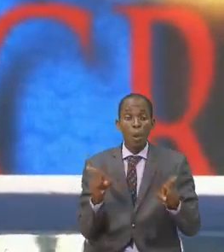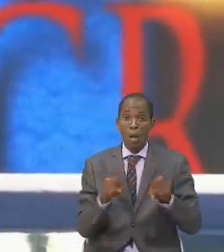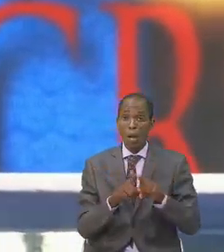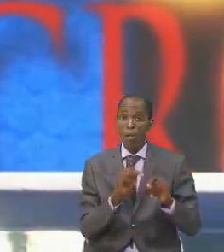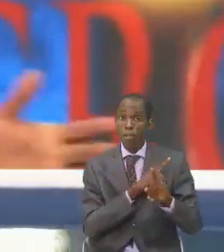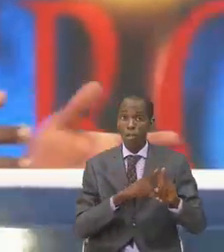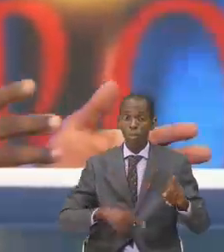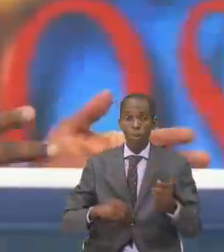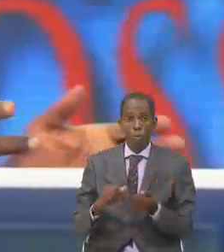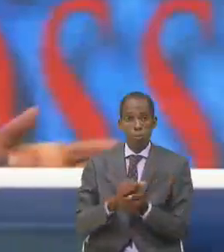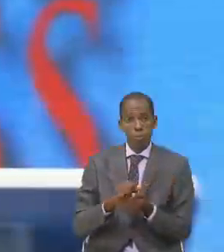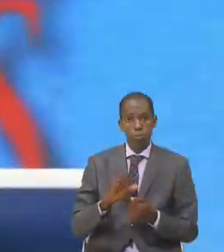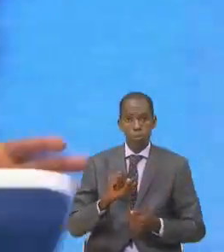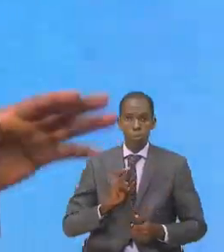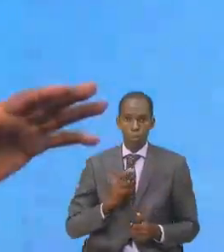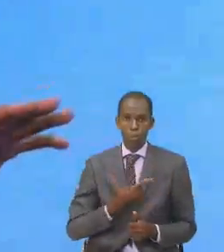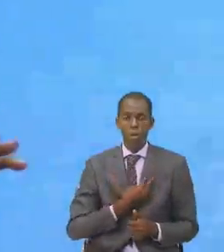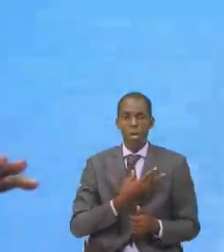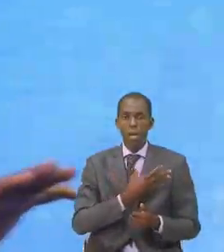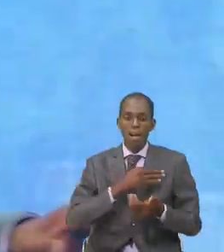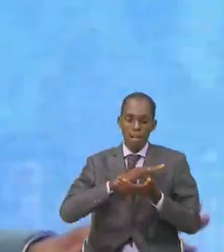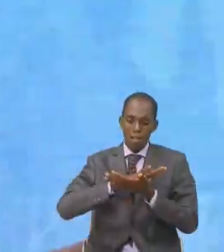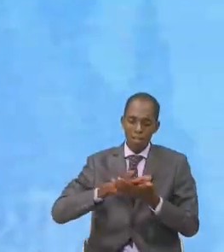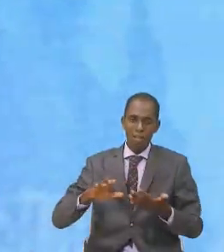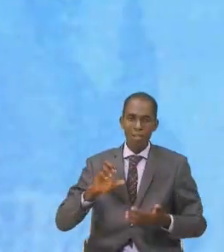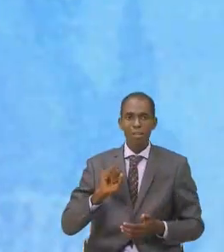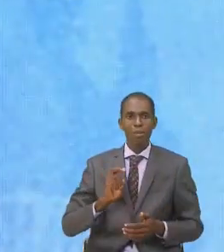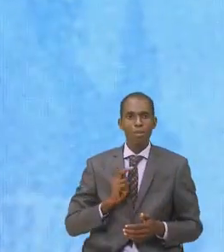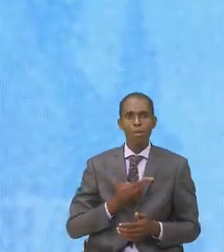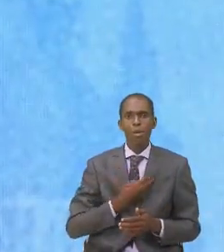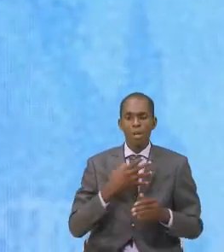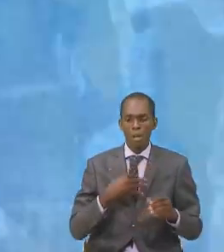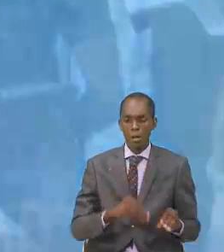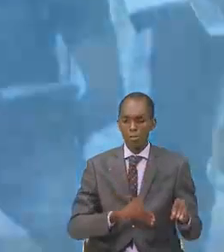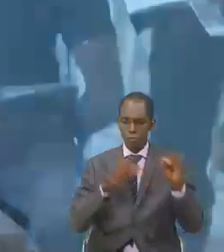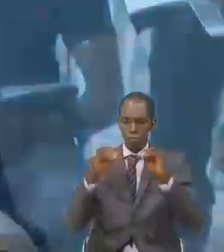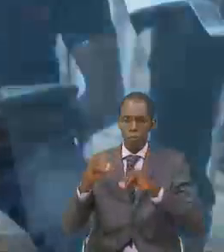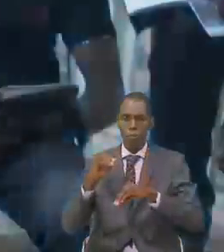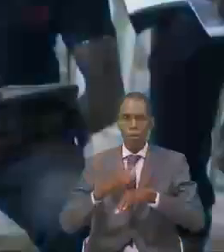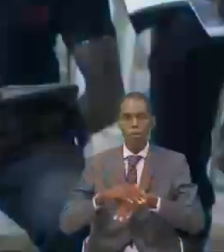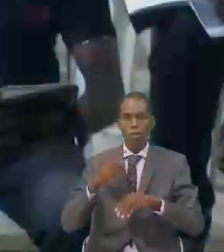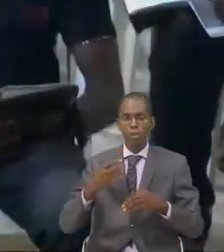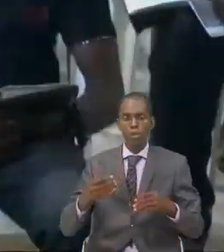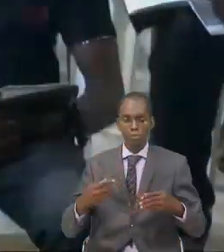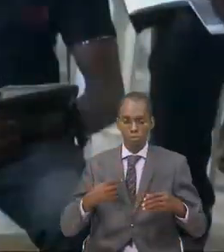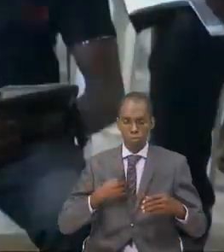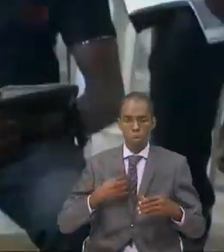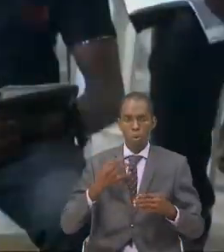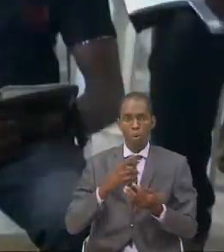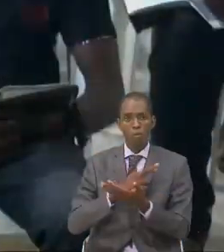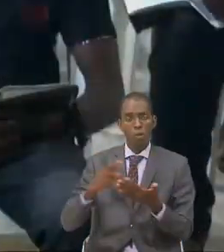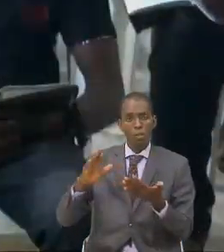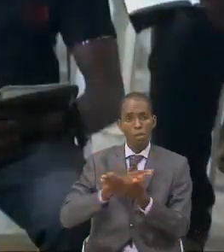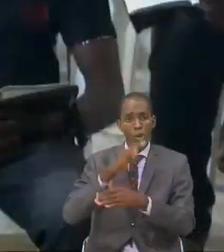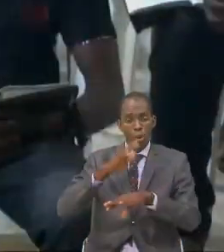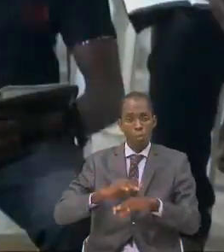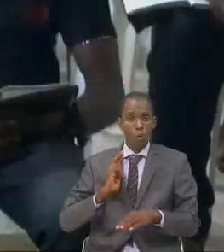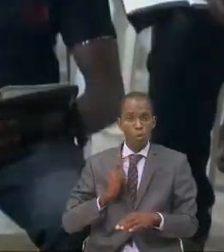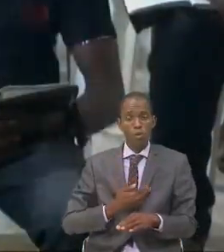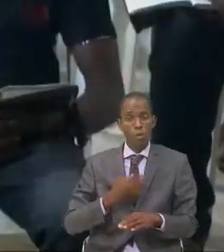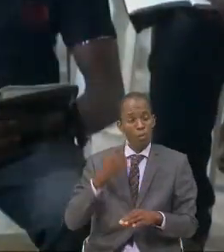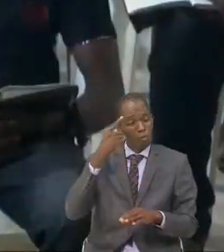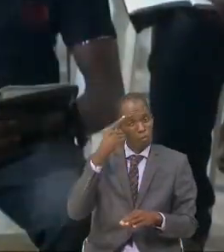that pig. But as the Lord washes us and he cleanses us and he puts the robe